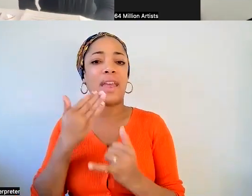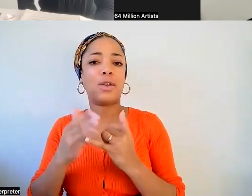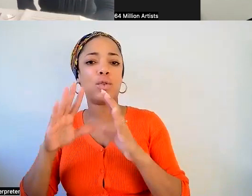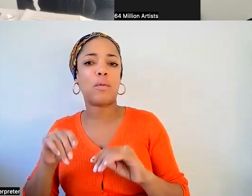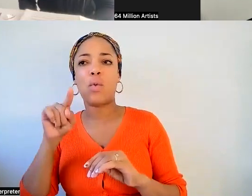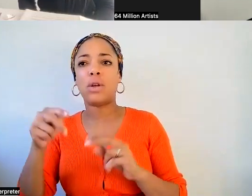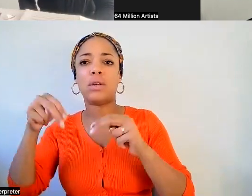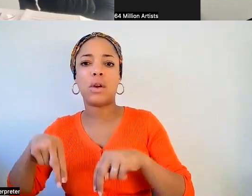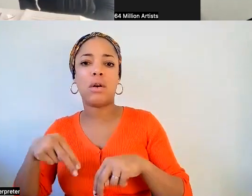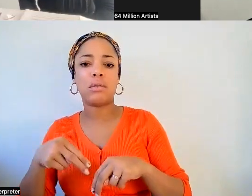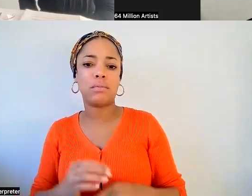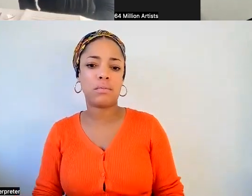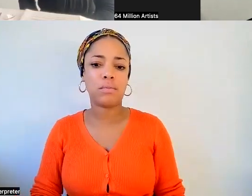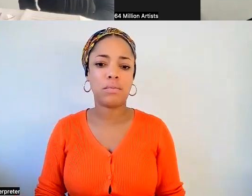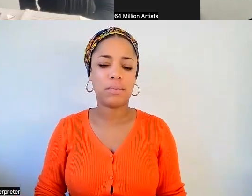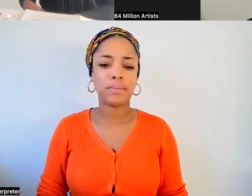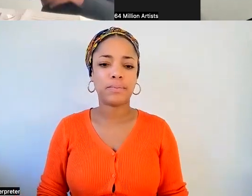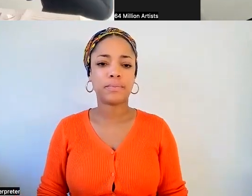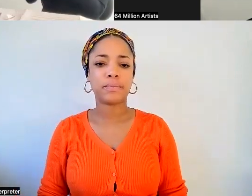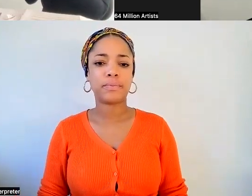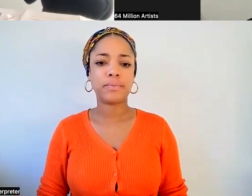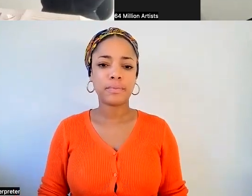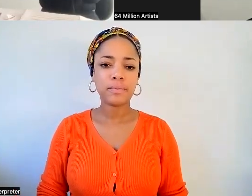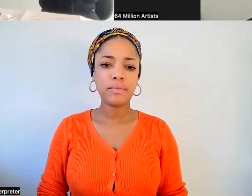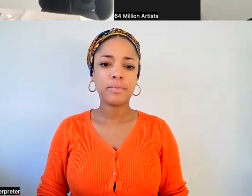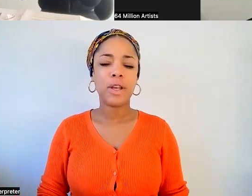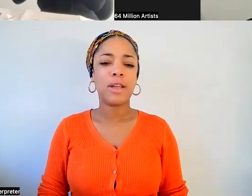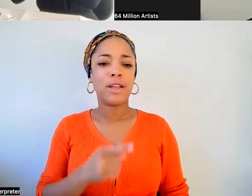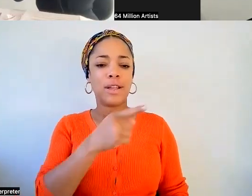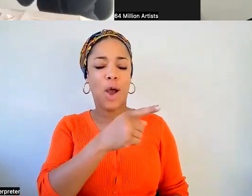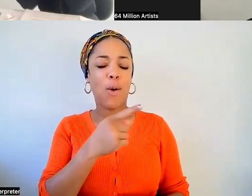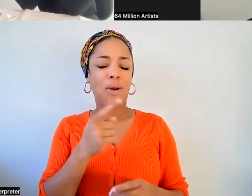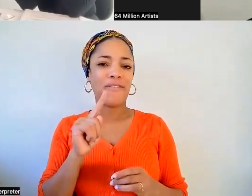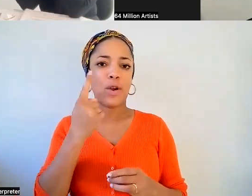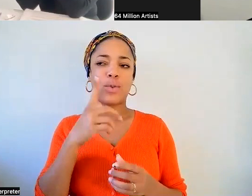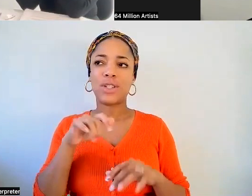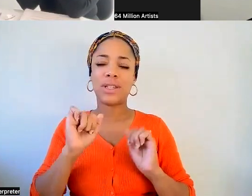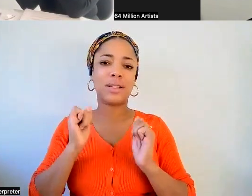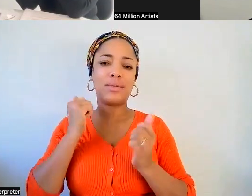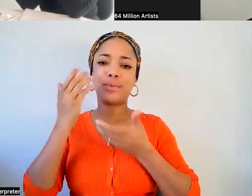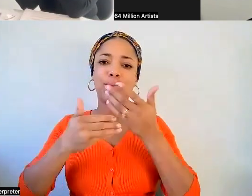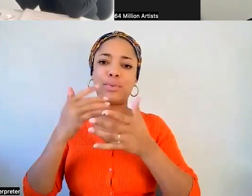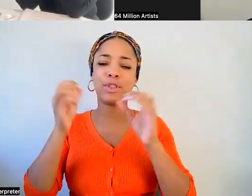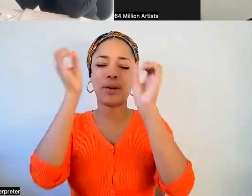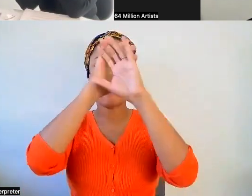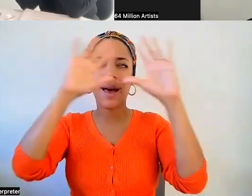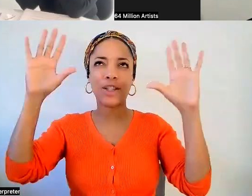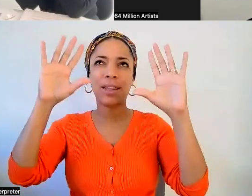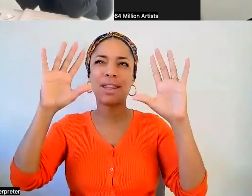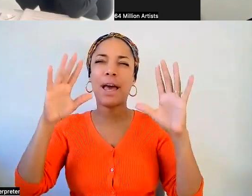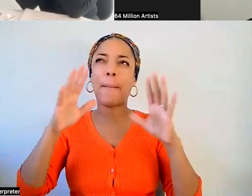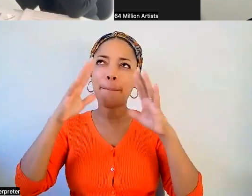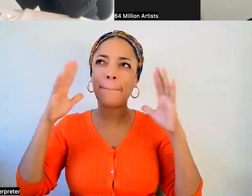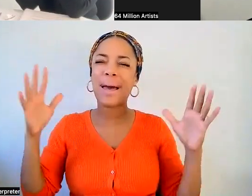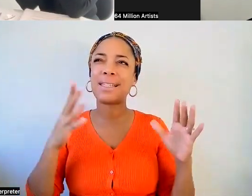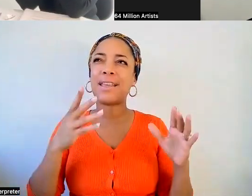was brilliant. I could just see that massive wet pink mattress. Can you see it? I did to start off with, and then suddenly it turned into a dog. Yeah. So it was a transformation. Now